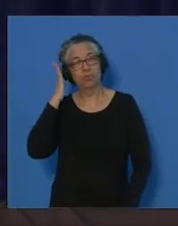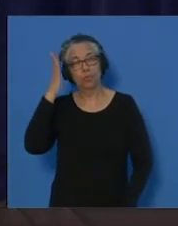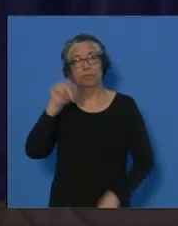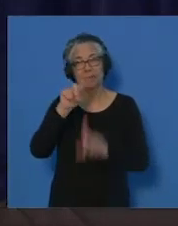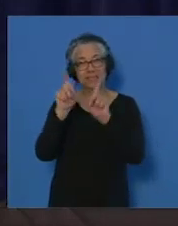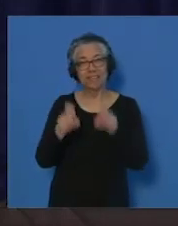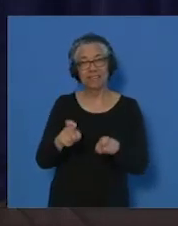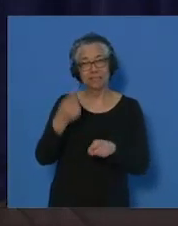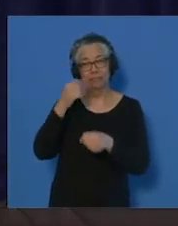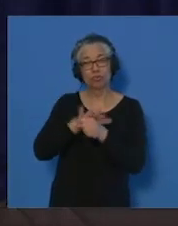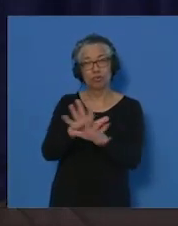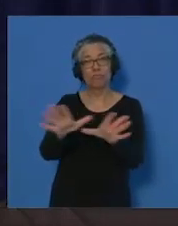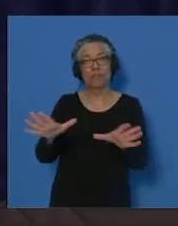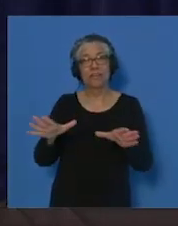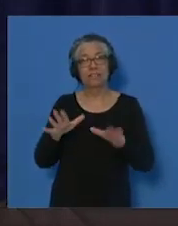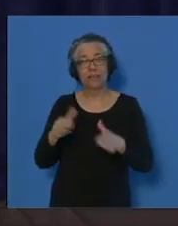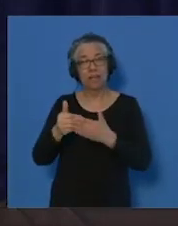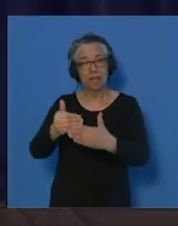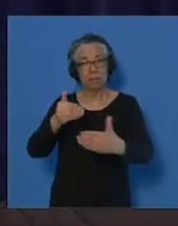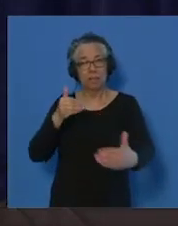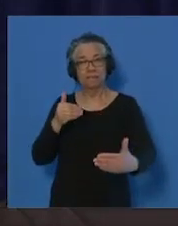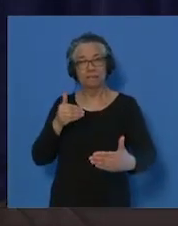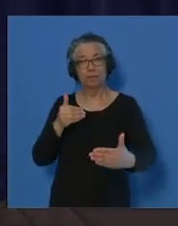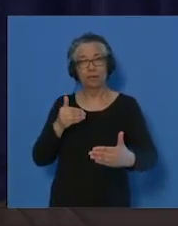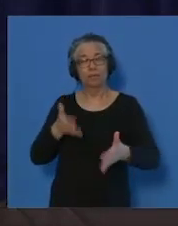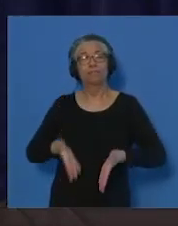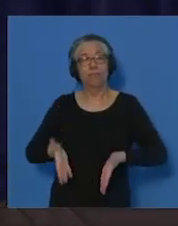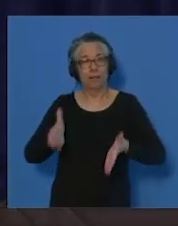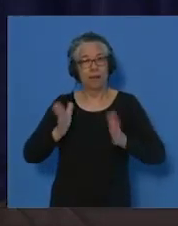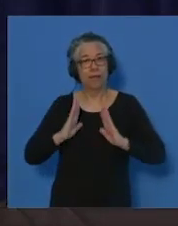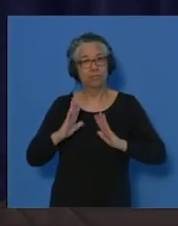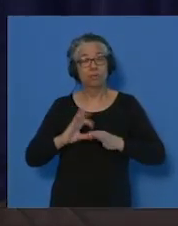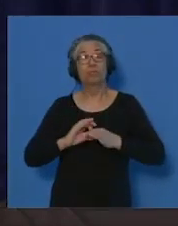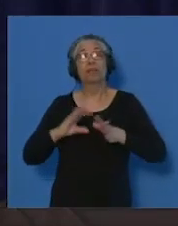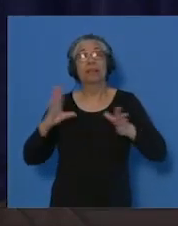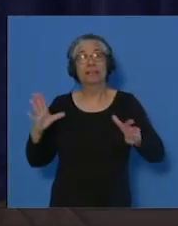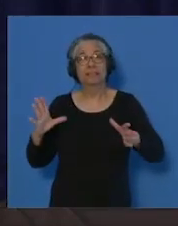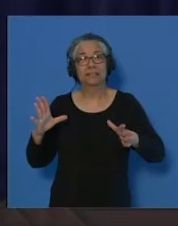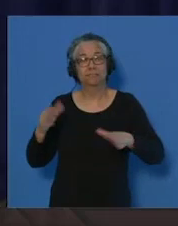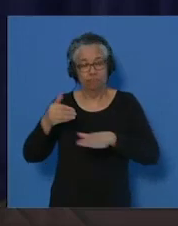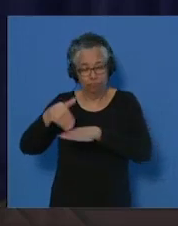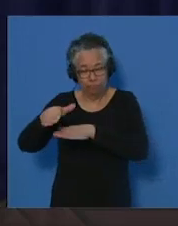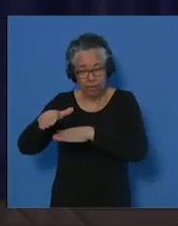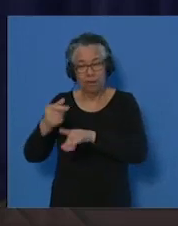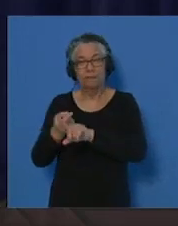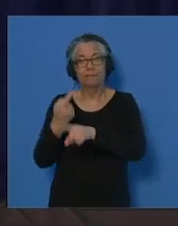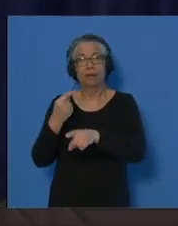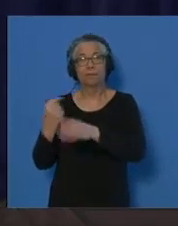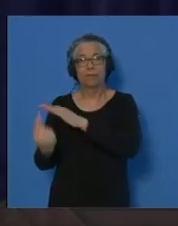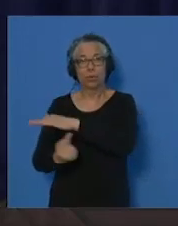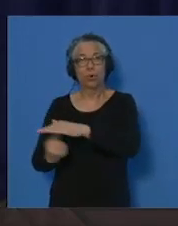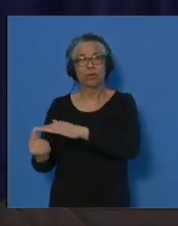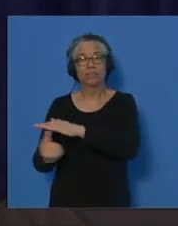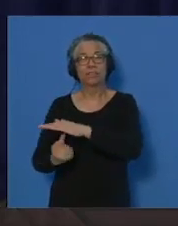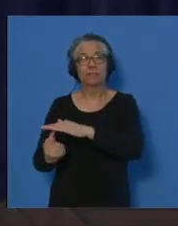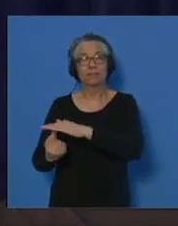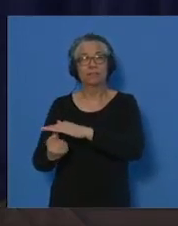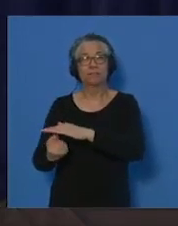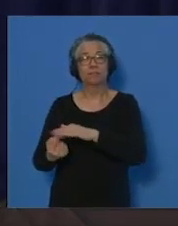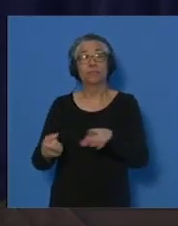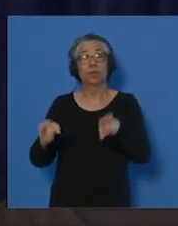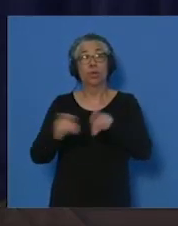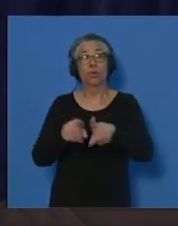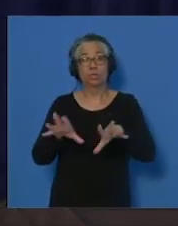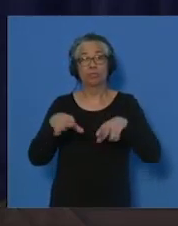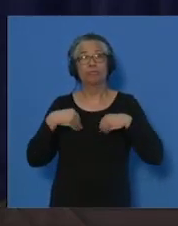for COVID-19 before they are allowed to be released from any type of quarantine. We have also